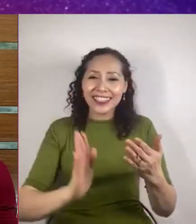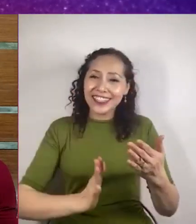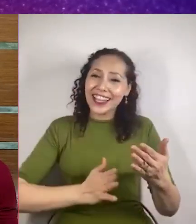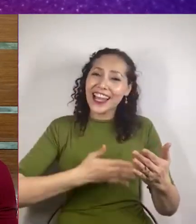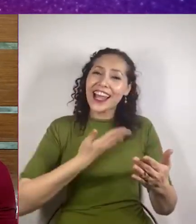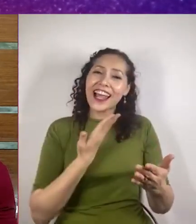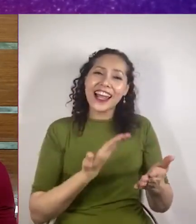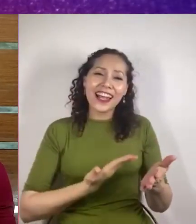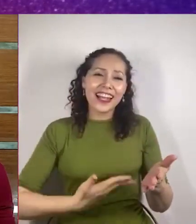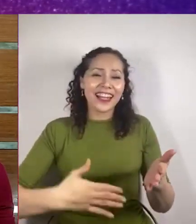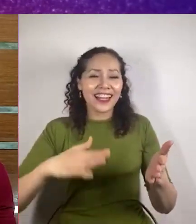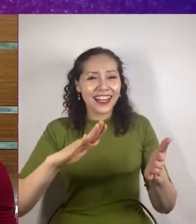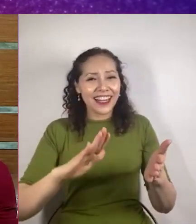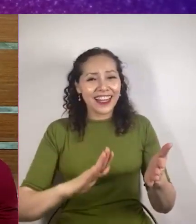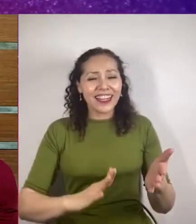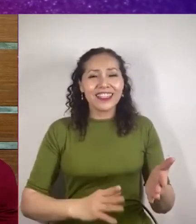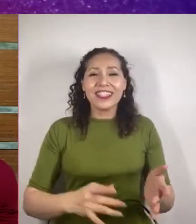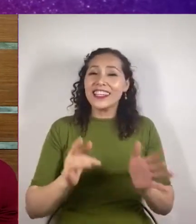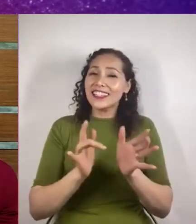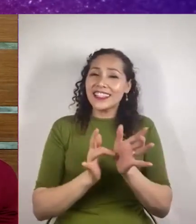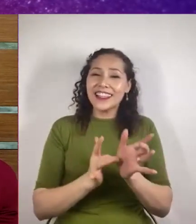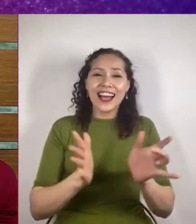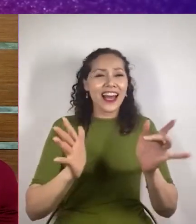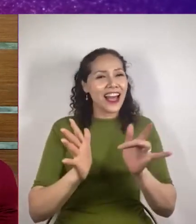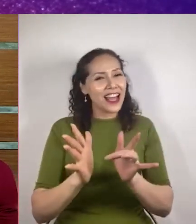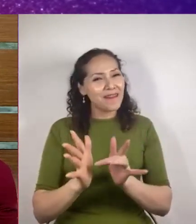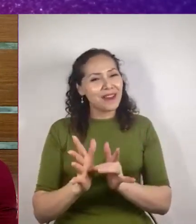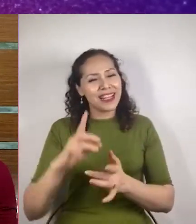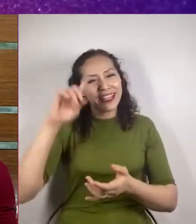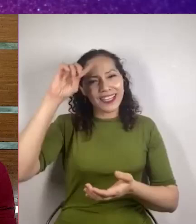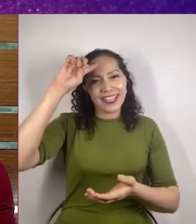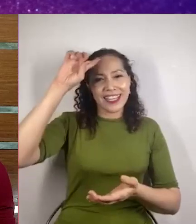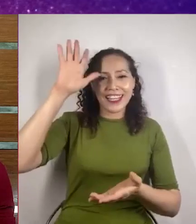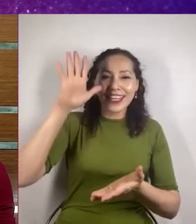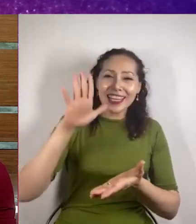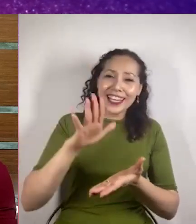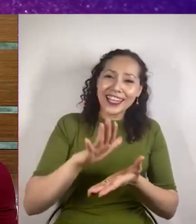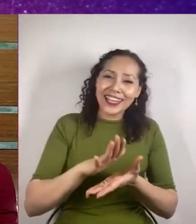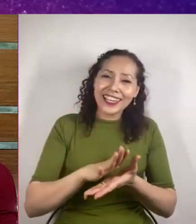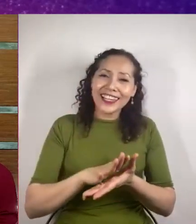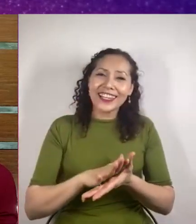I sing. Jesus, I